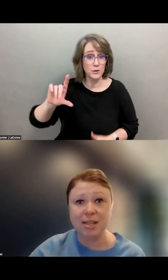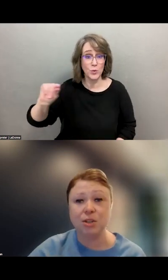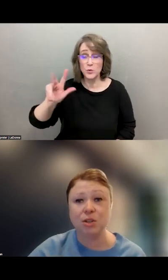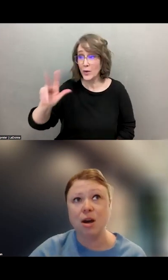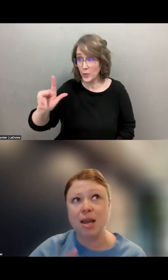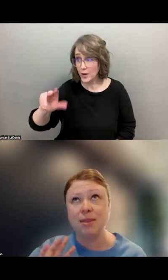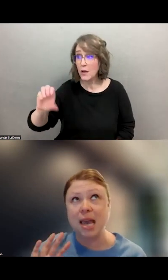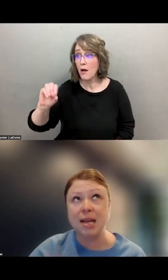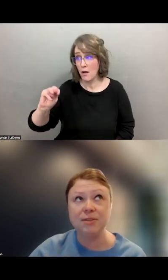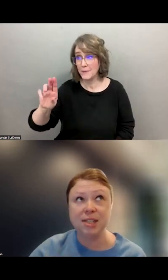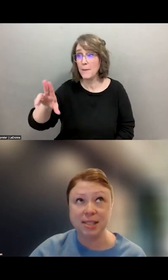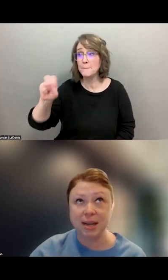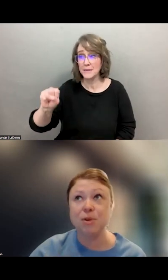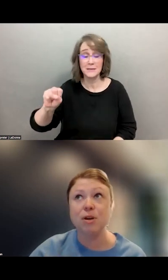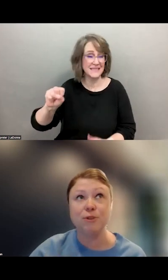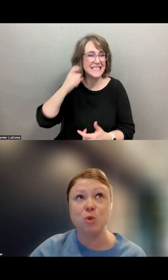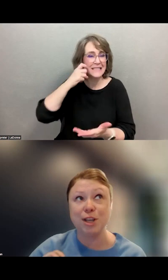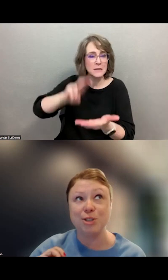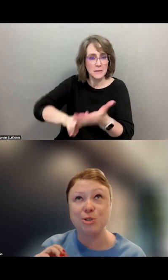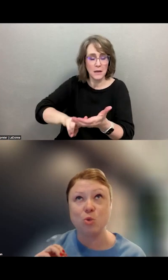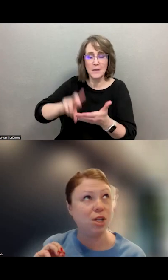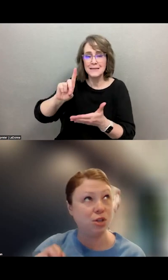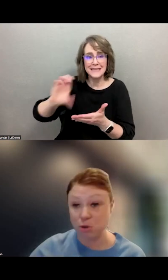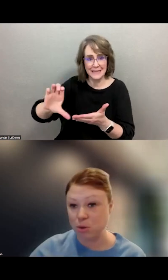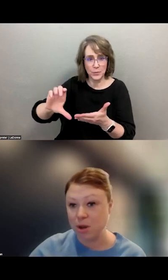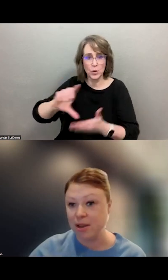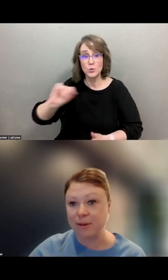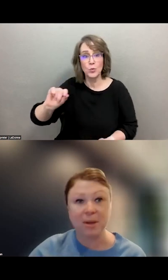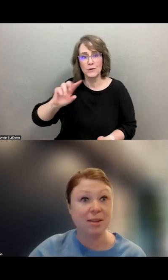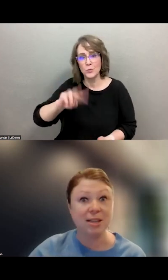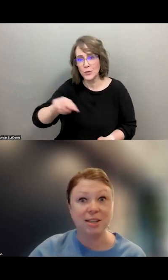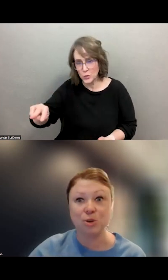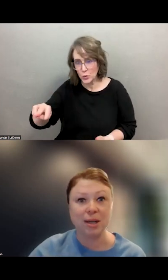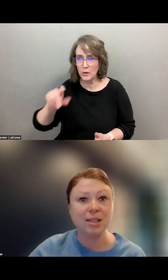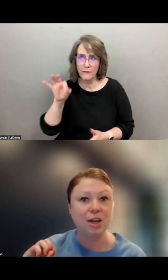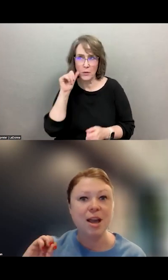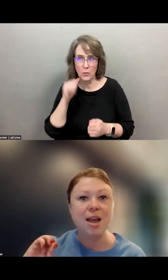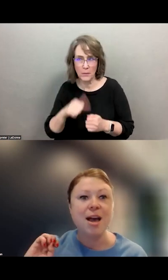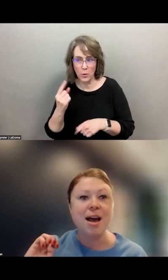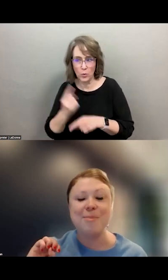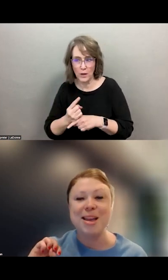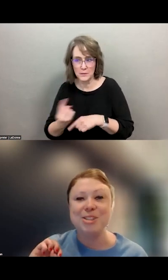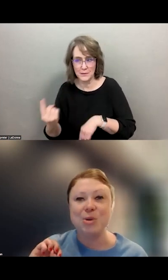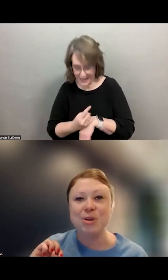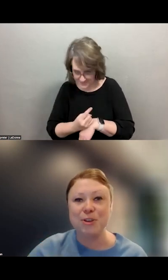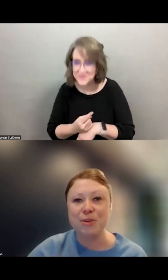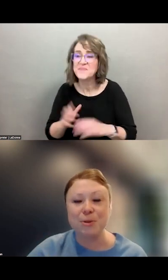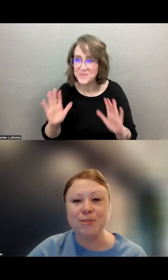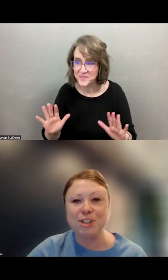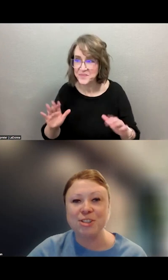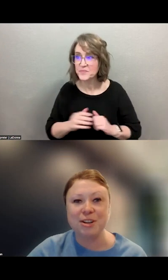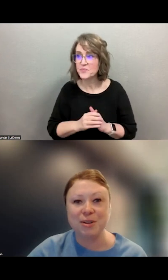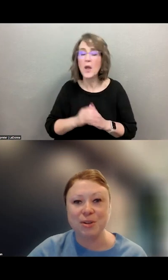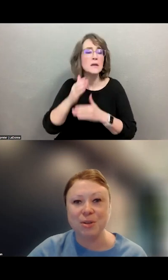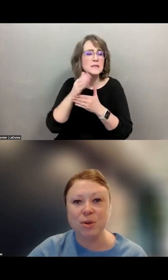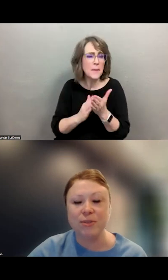signed into law at the end of December of 2022, if I'm getting the dates correct here. So a few of the